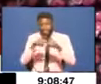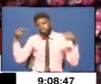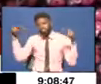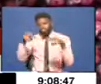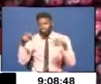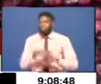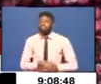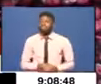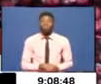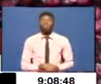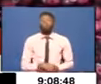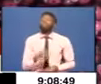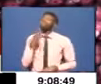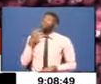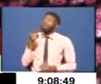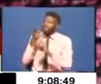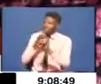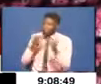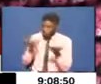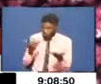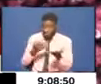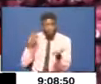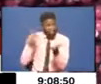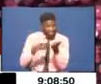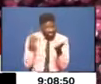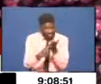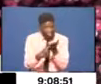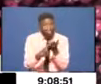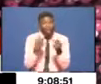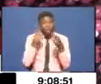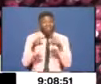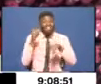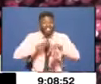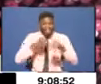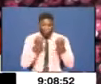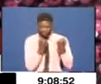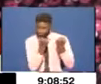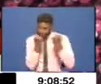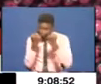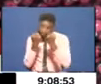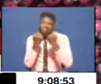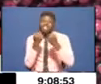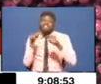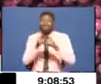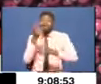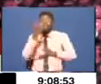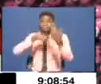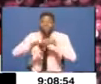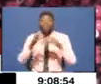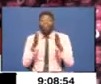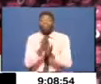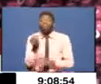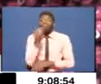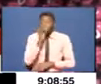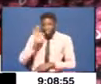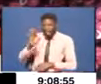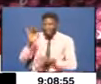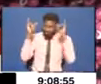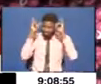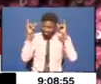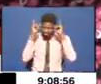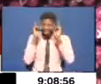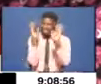imetoka Uganda na ikaingia ikiwa concealed na ama imefichwa ndani ya chakula cha ng'ombe. Ndio tumeingia